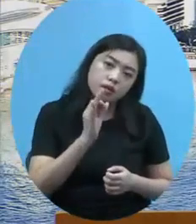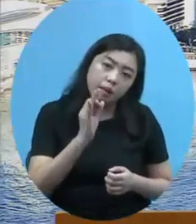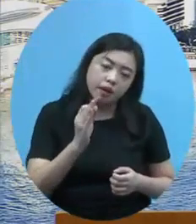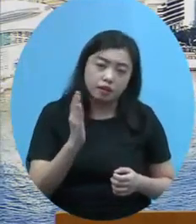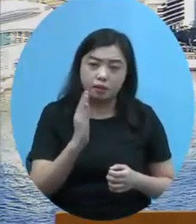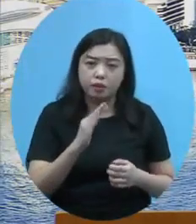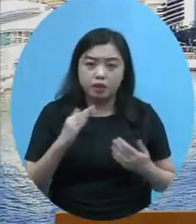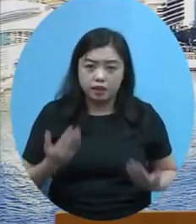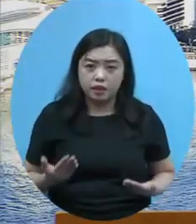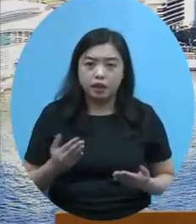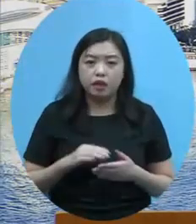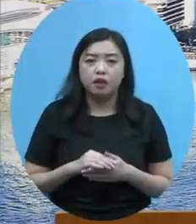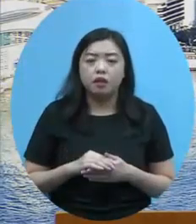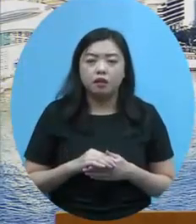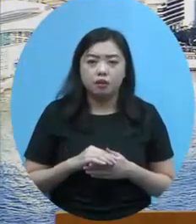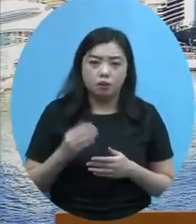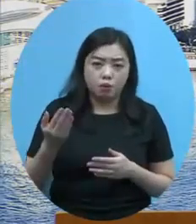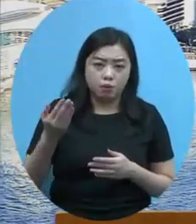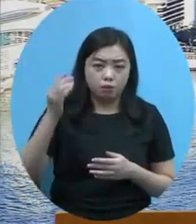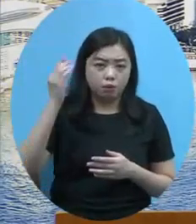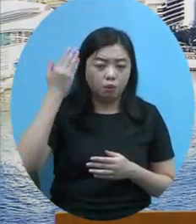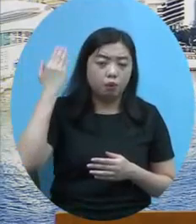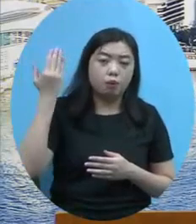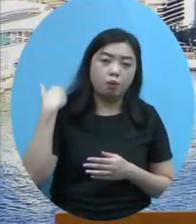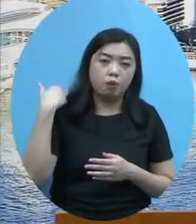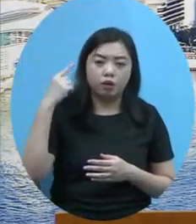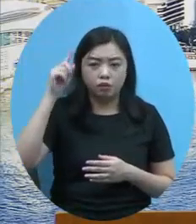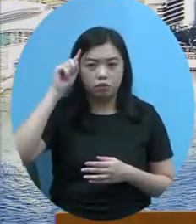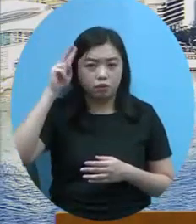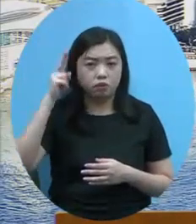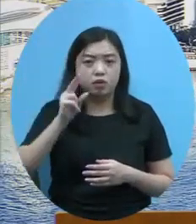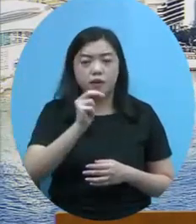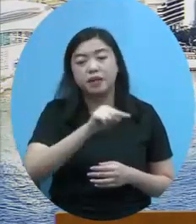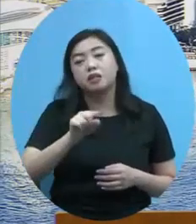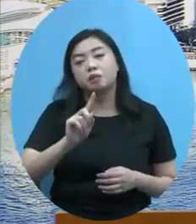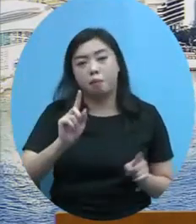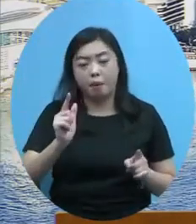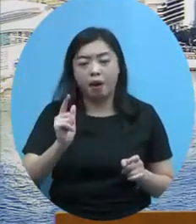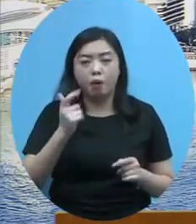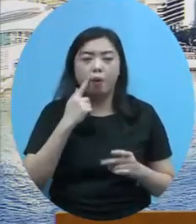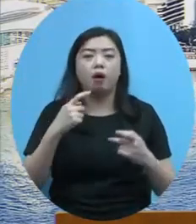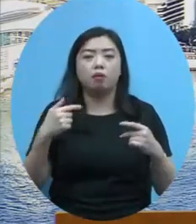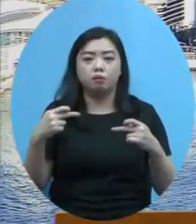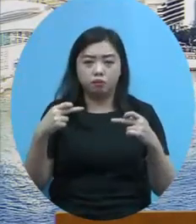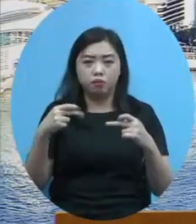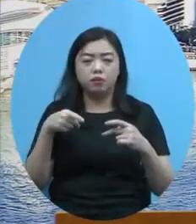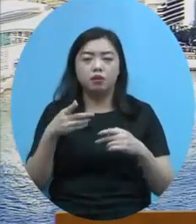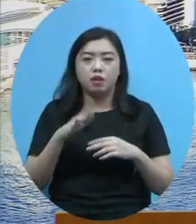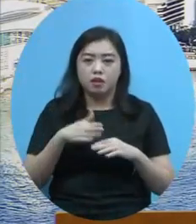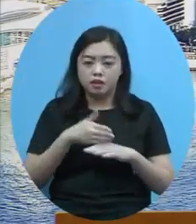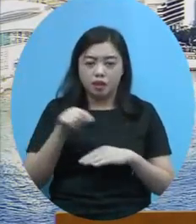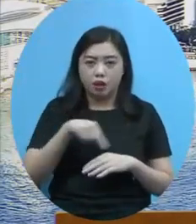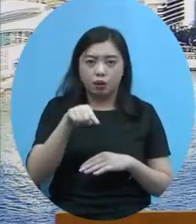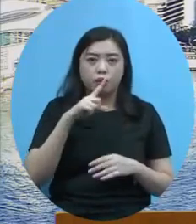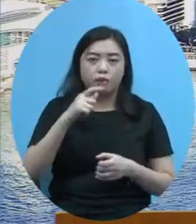700 to 800 in the recent few days. So this signifies that there is increased transmissions in the community, and this is